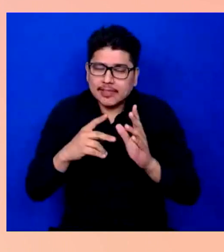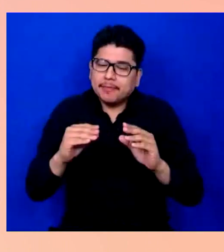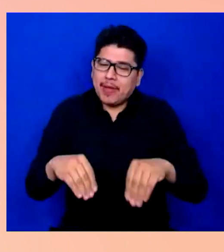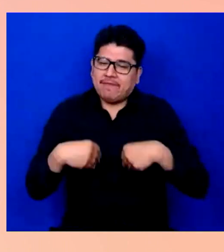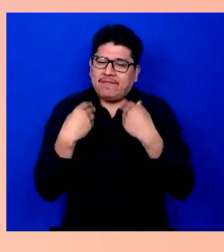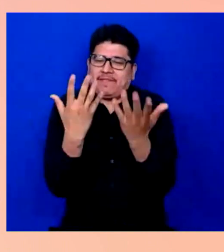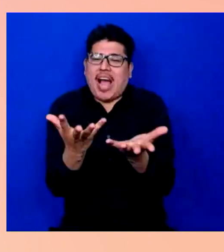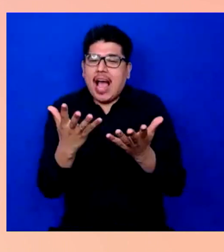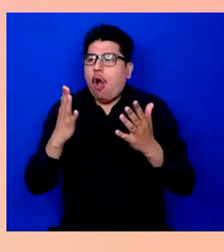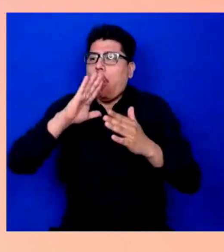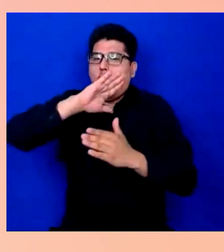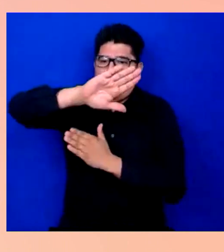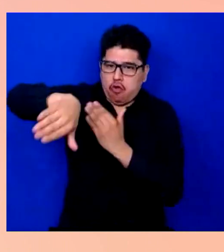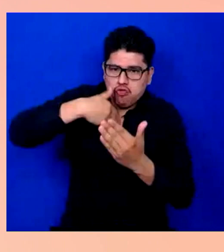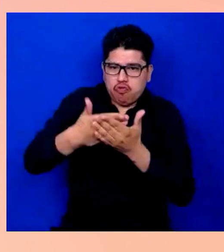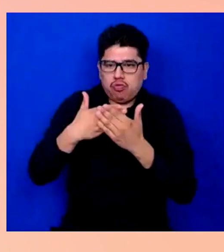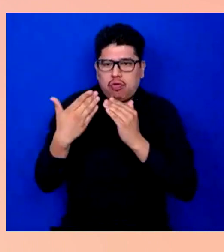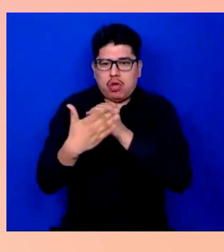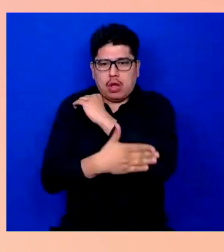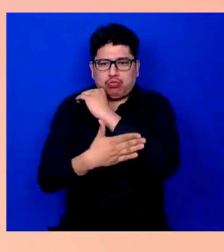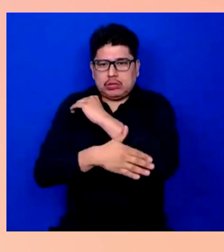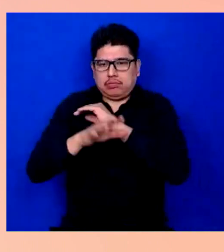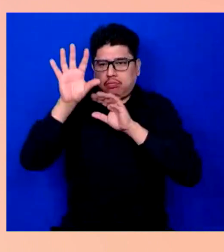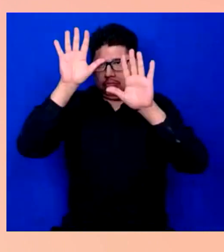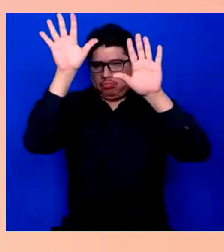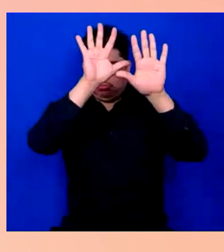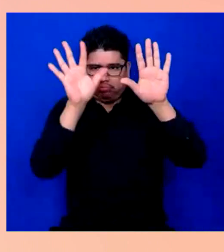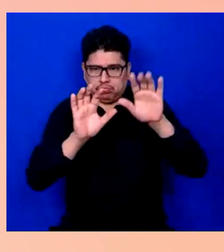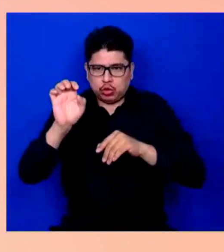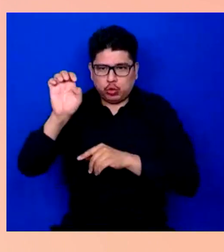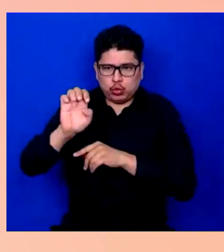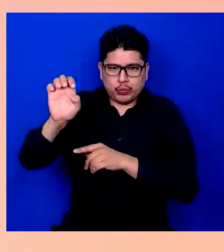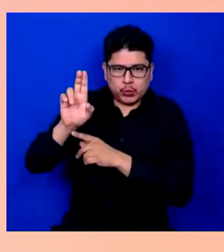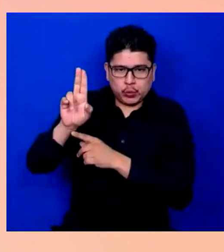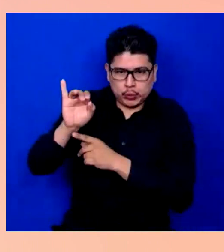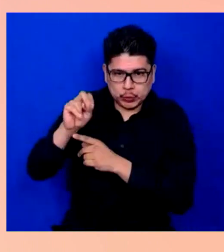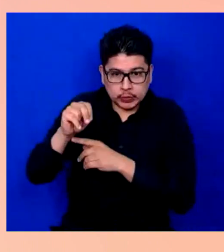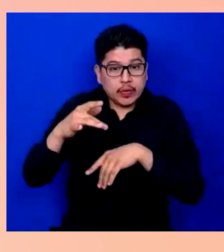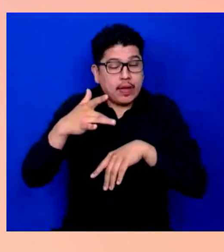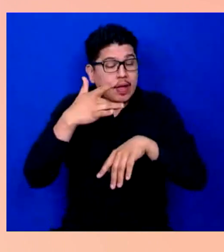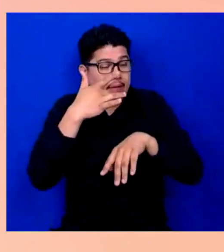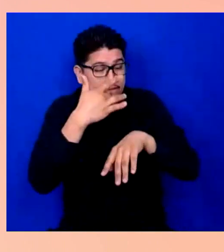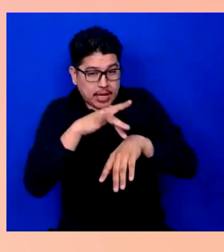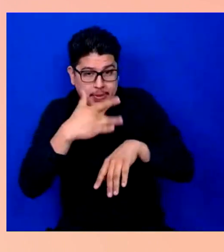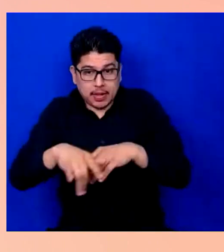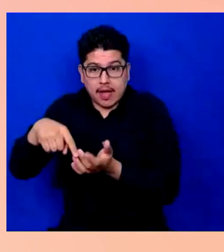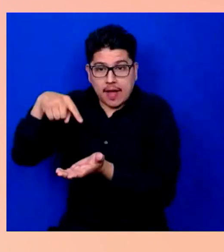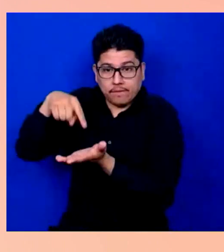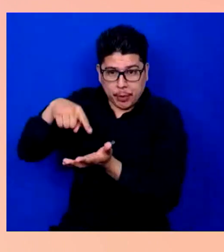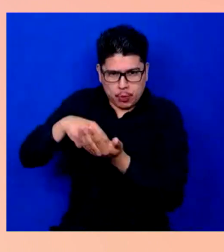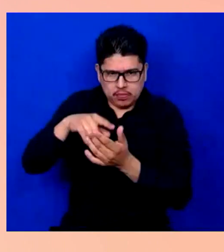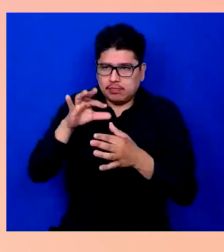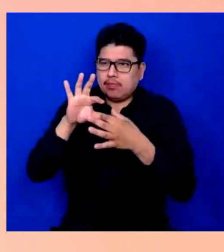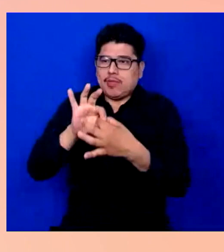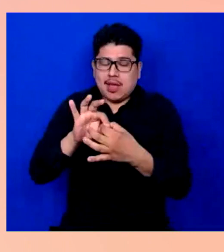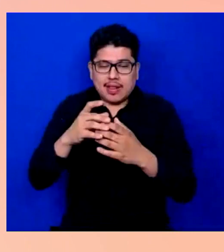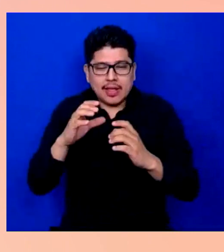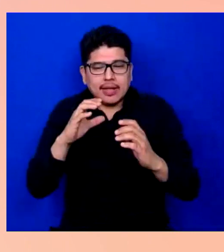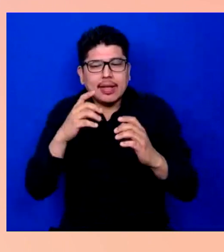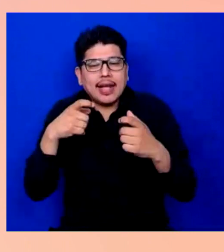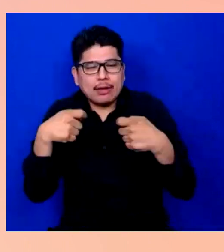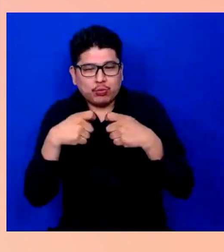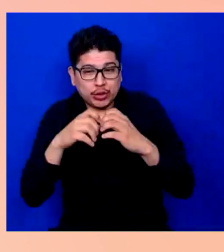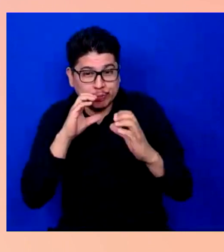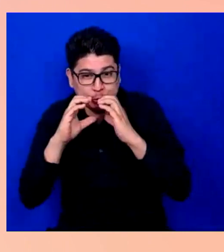the EU for the availability and affordability of electronic communications, meaning access to the internet, for example,